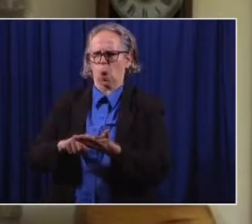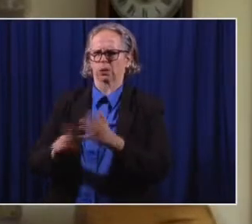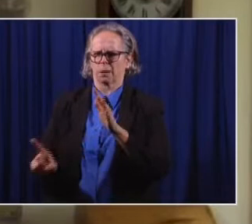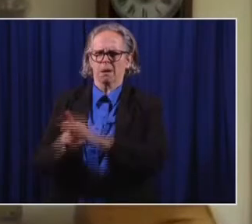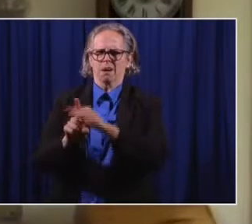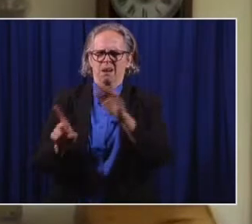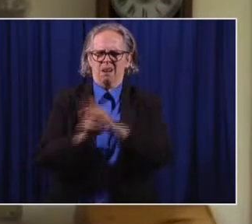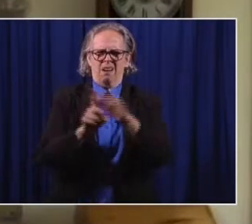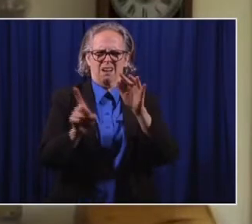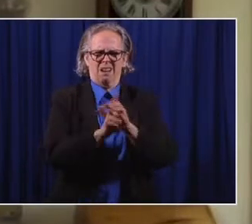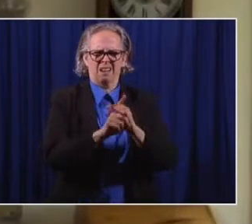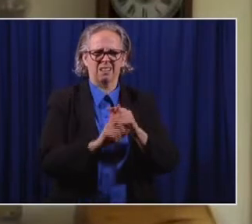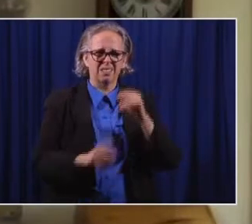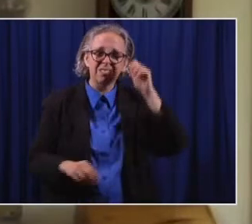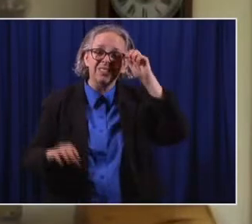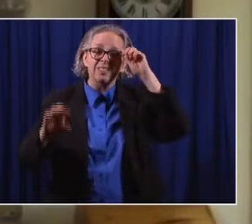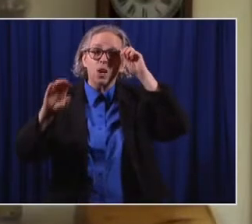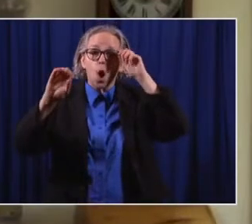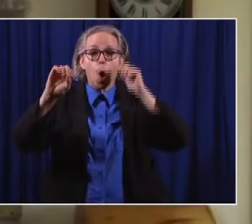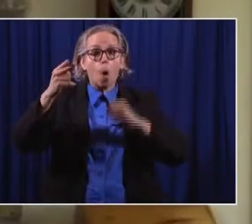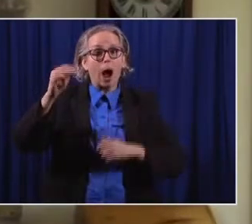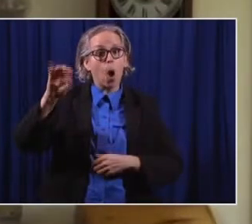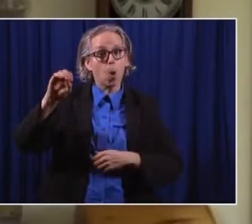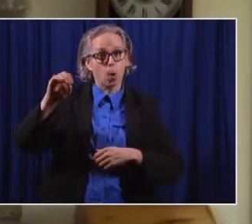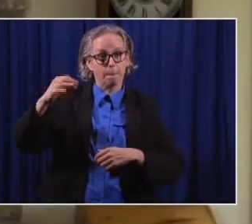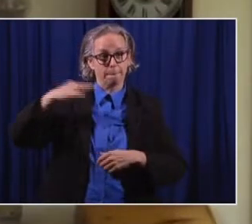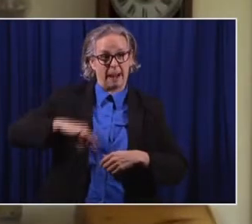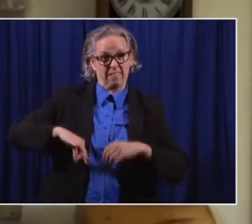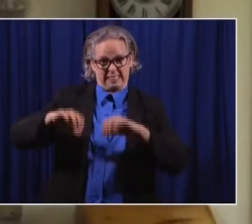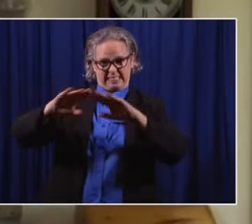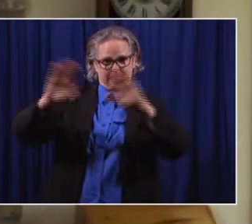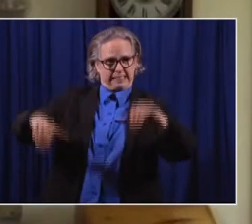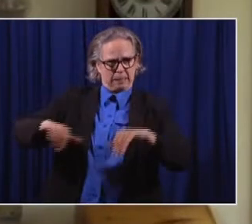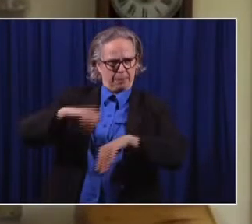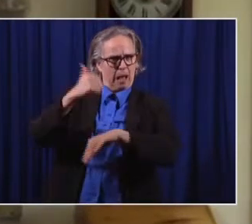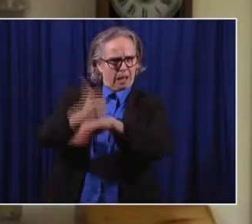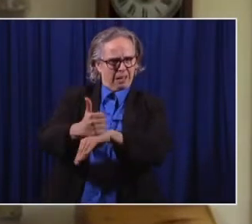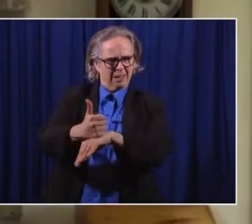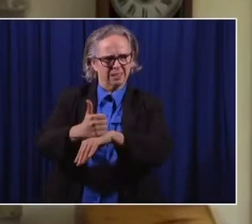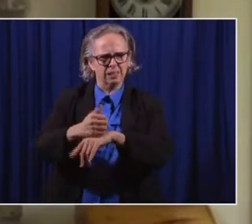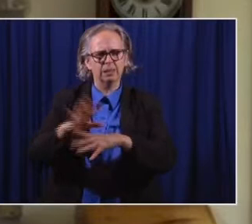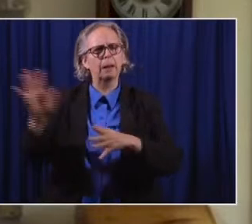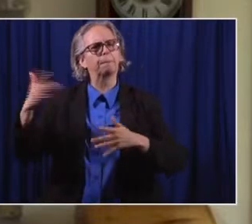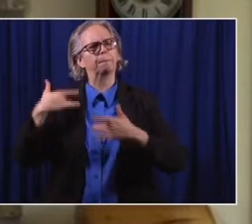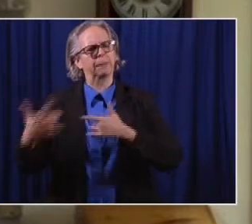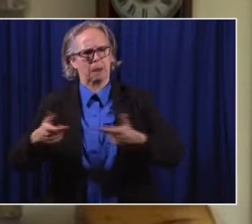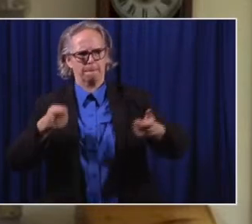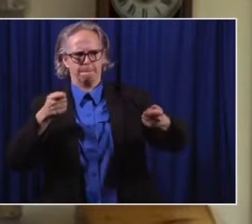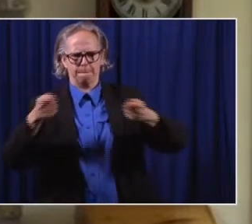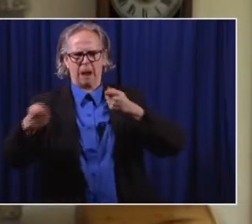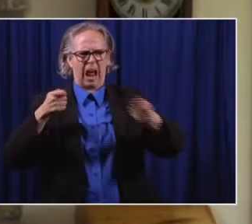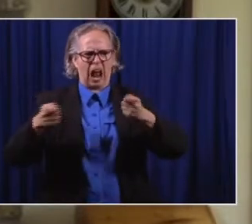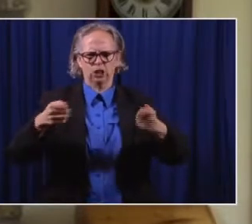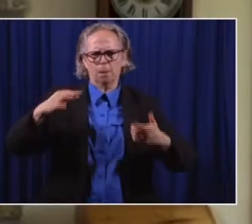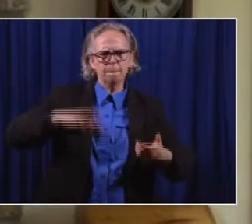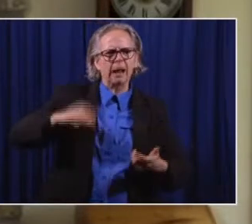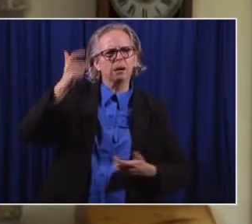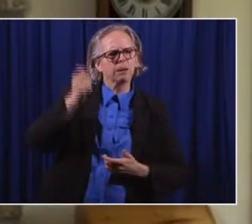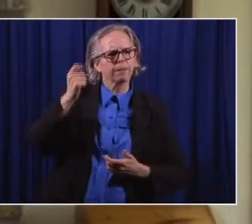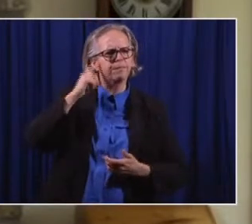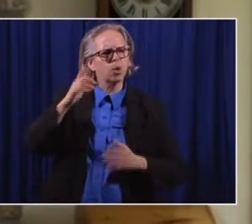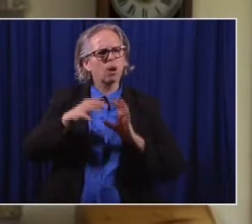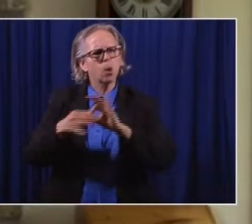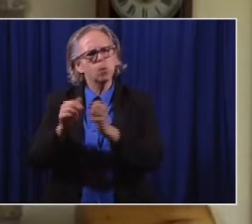online services for Ohioans who receive benefits through programs within Ohio Medicaid and the Ohio Department of Job and